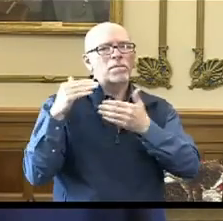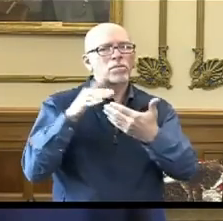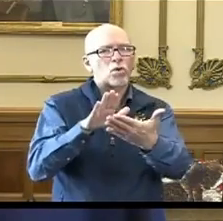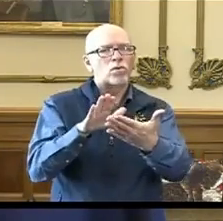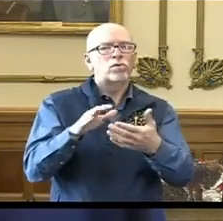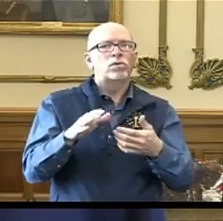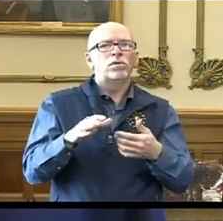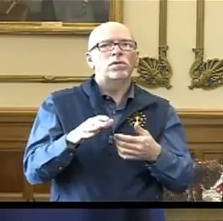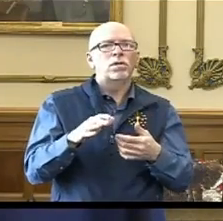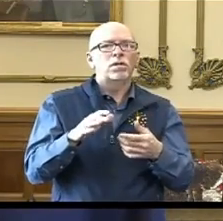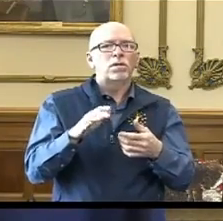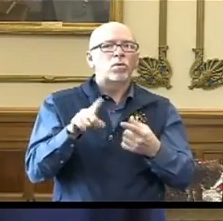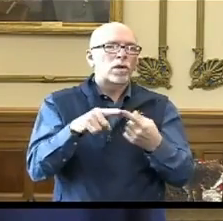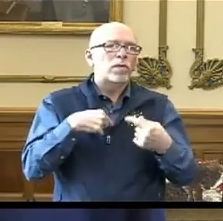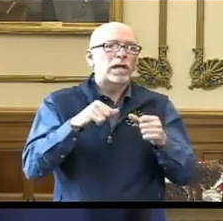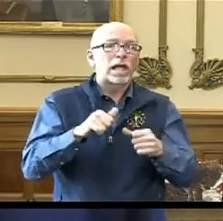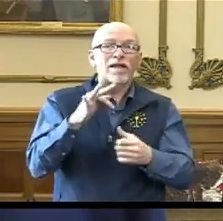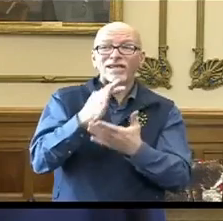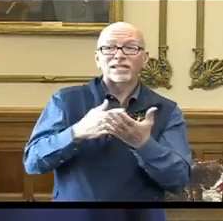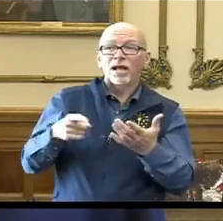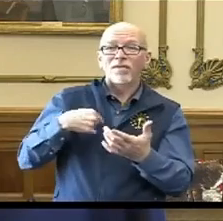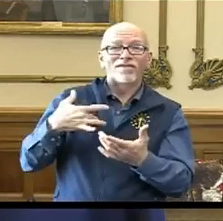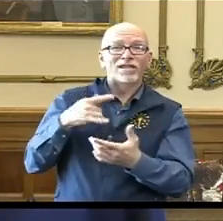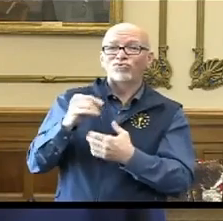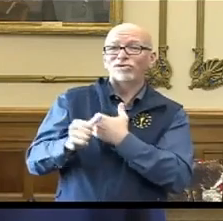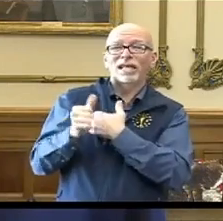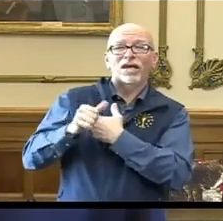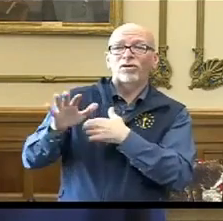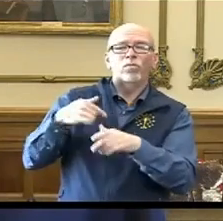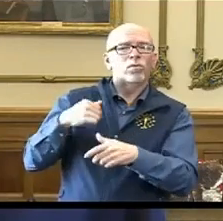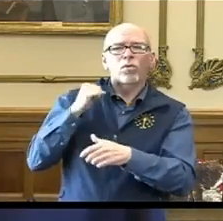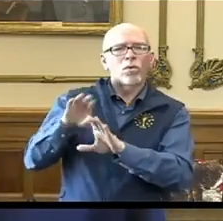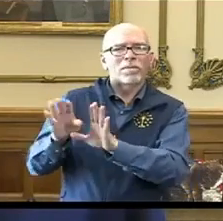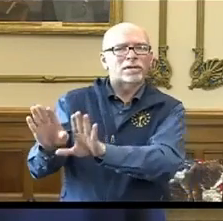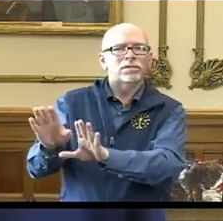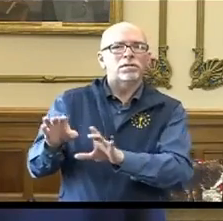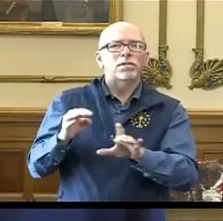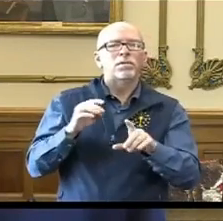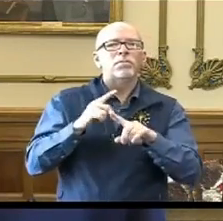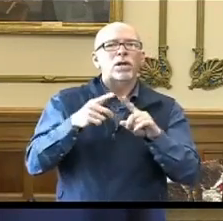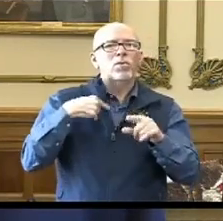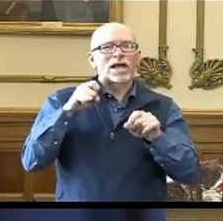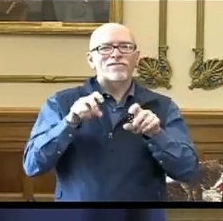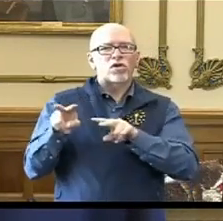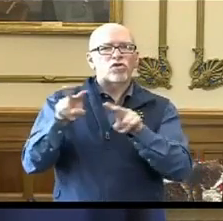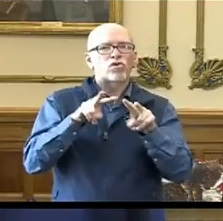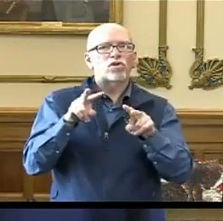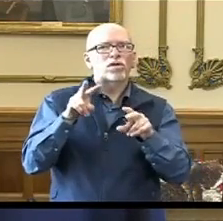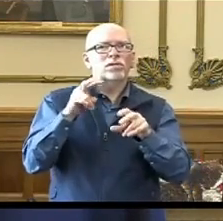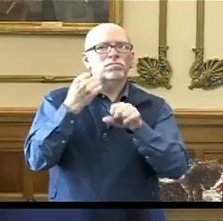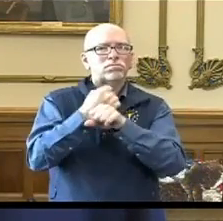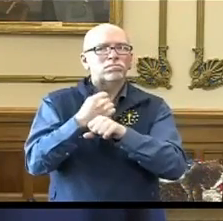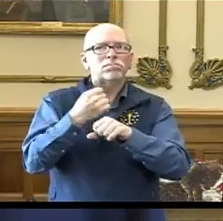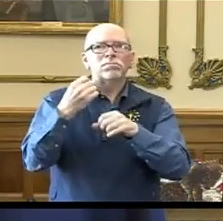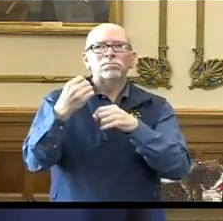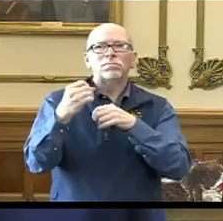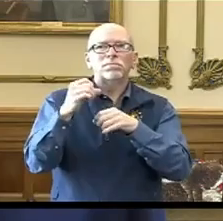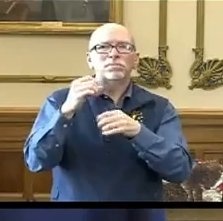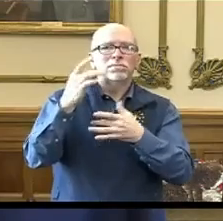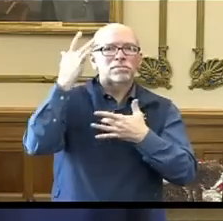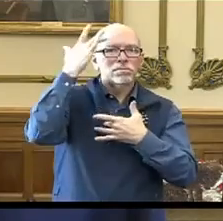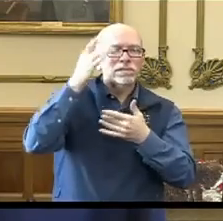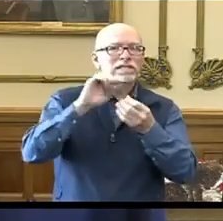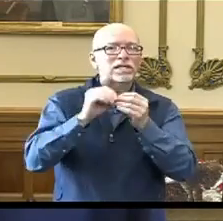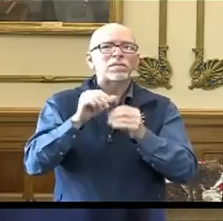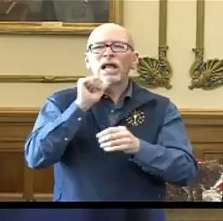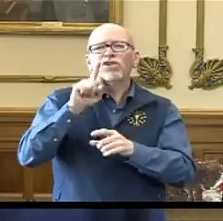that we can. And where we can't, we won't. But we're going to continue to look at all those areas that drive those decisions, and that's not